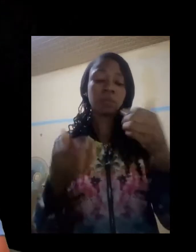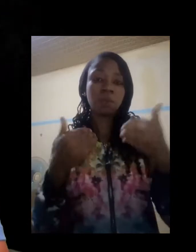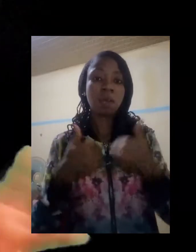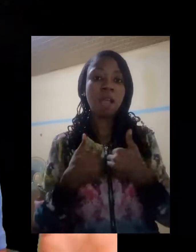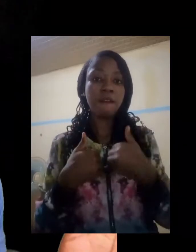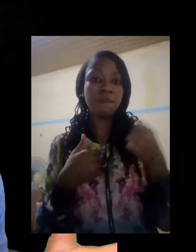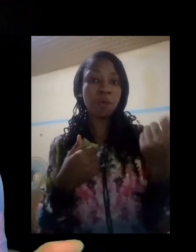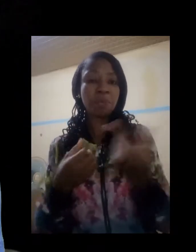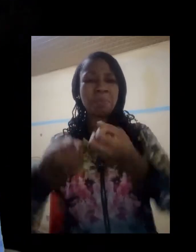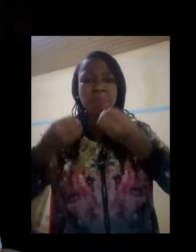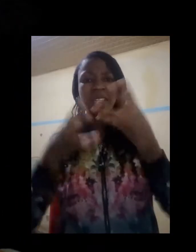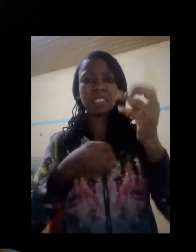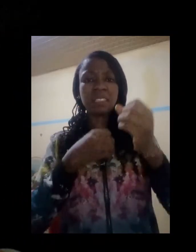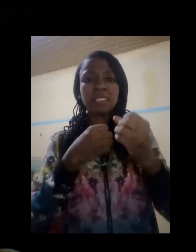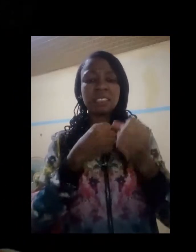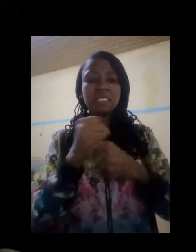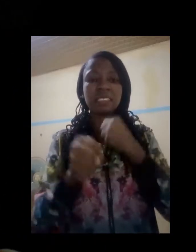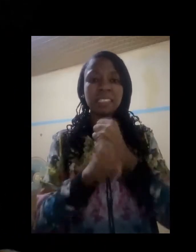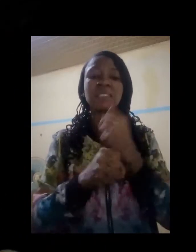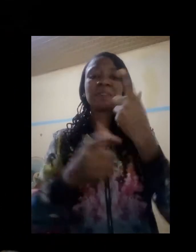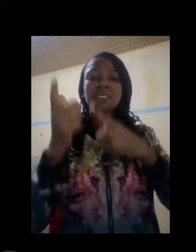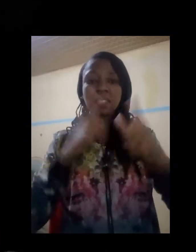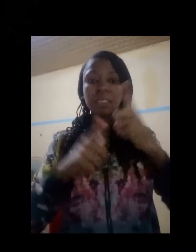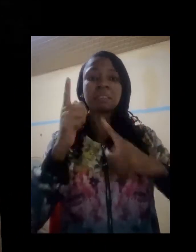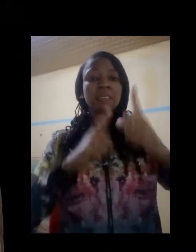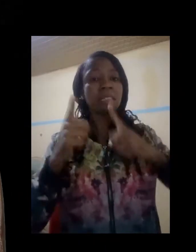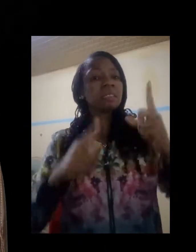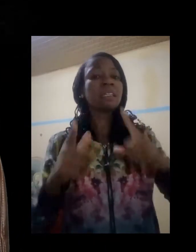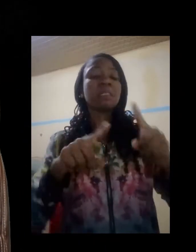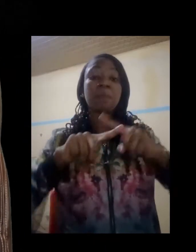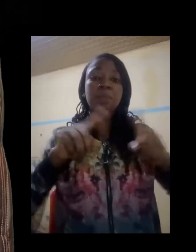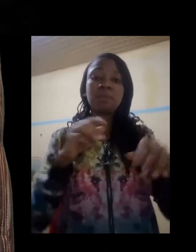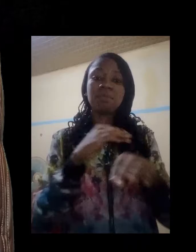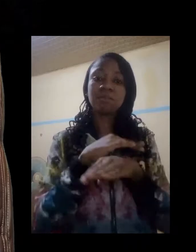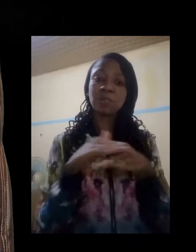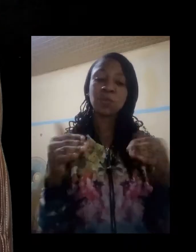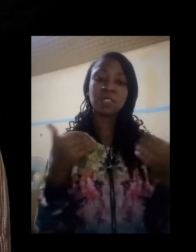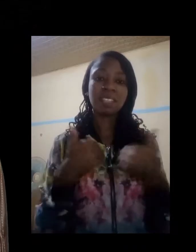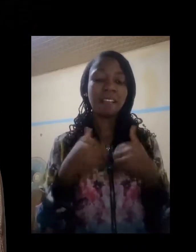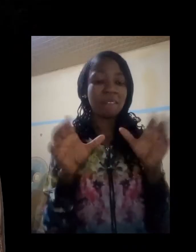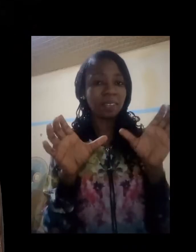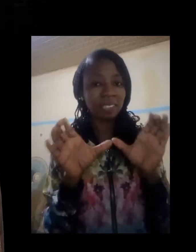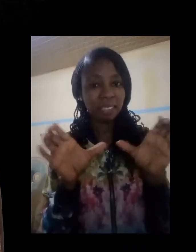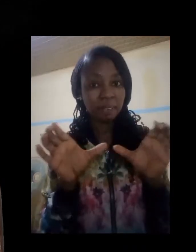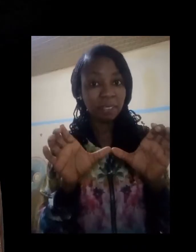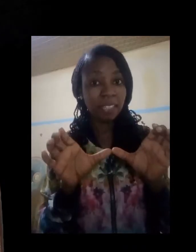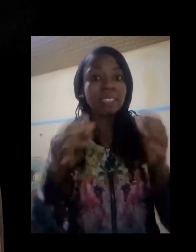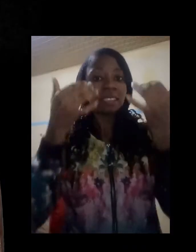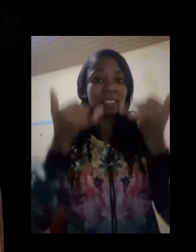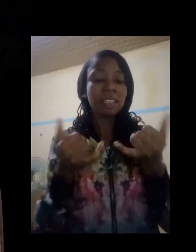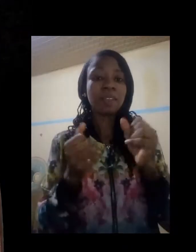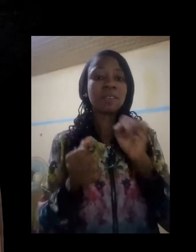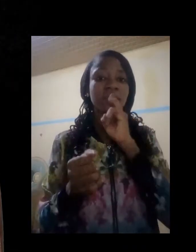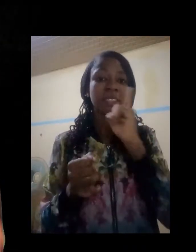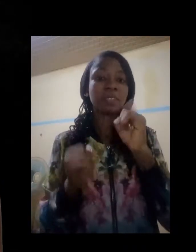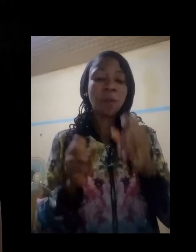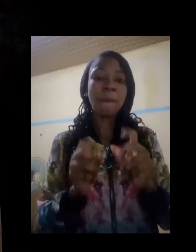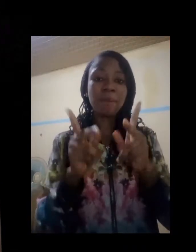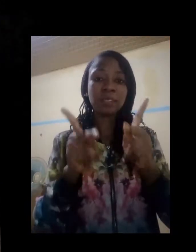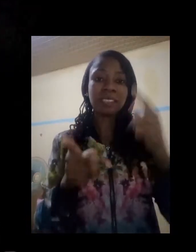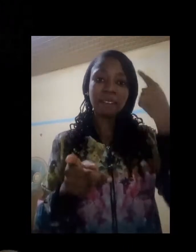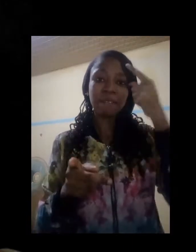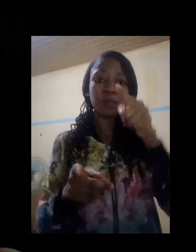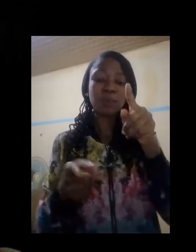have all your multiple years of experience out there, but you do not have certification training, this is your opportunity